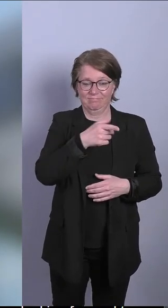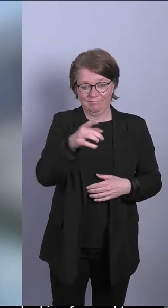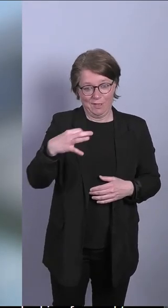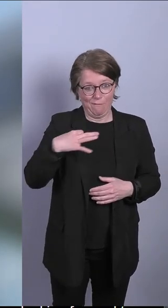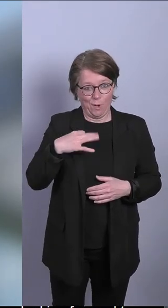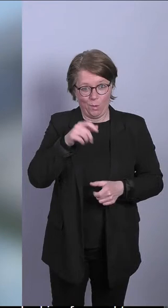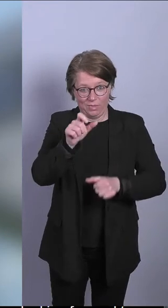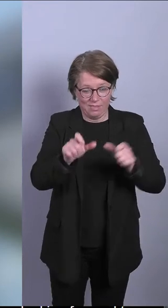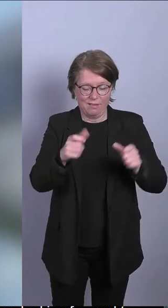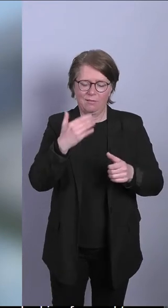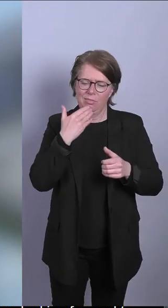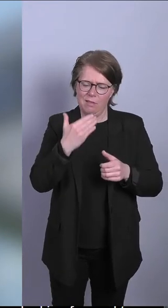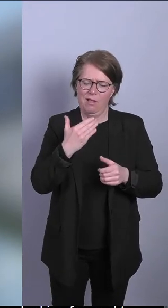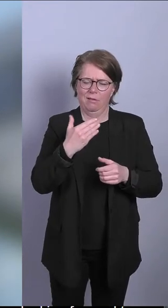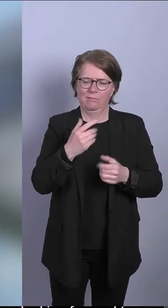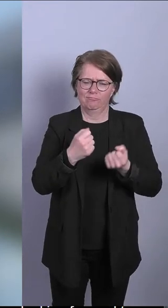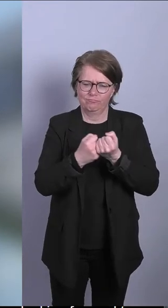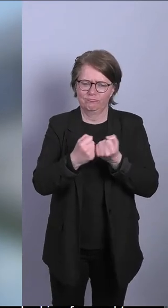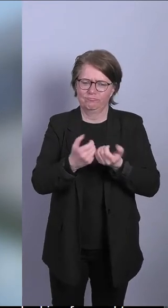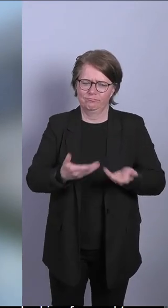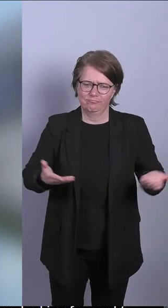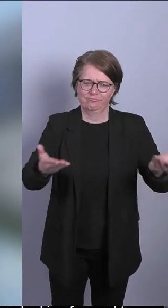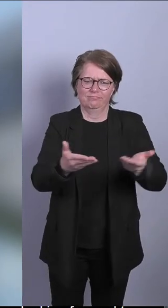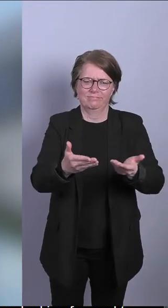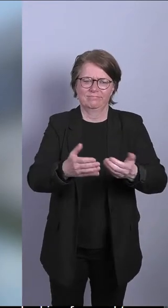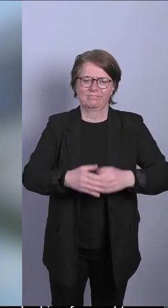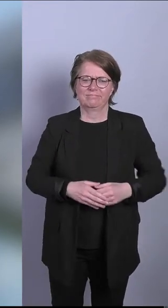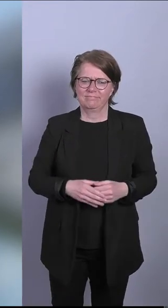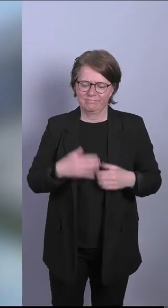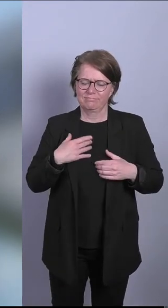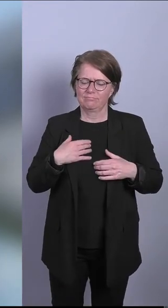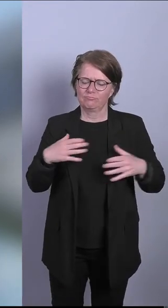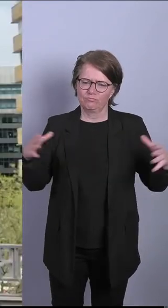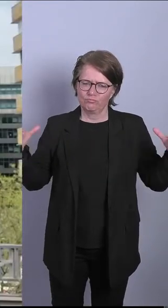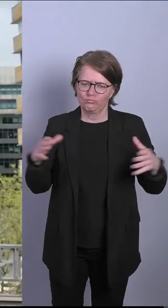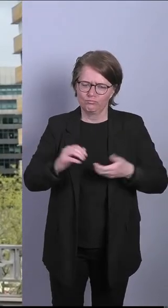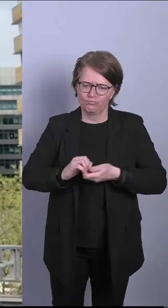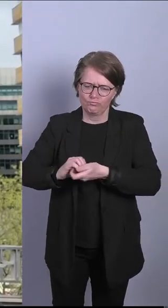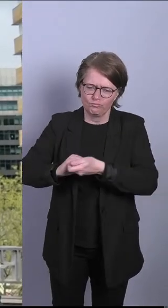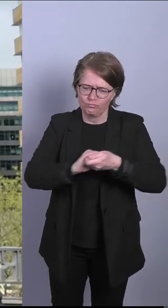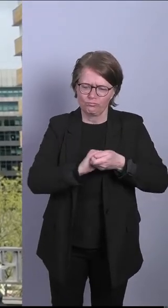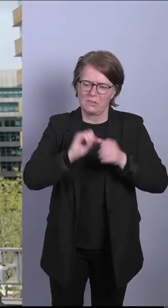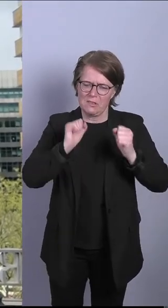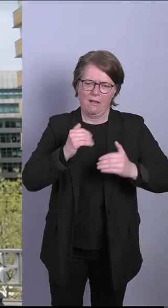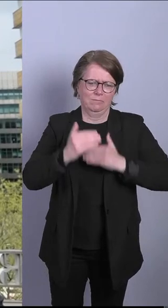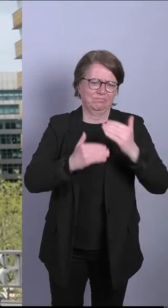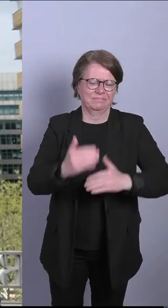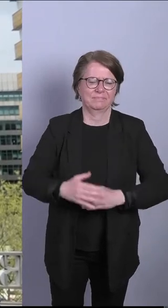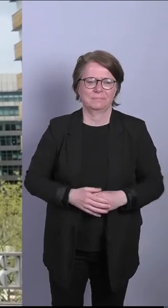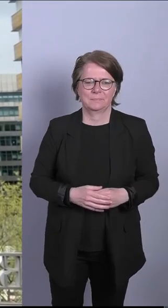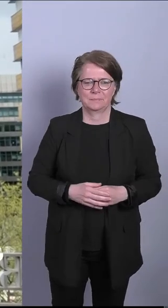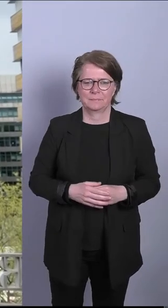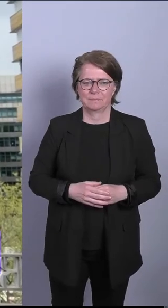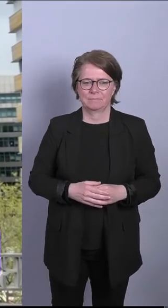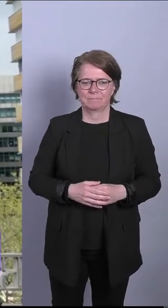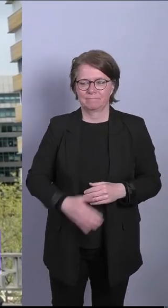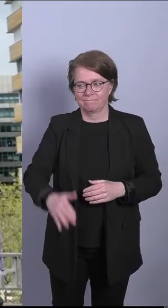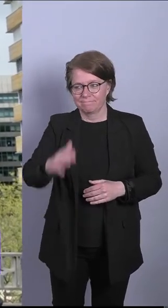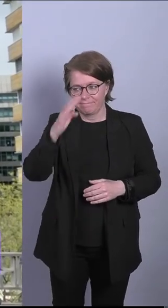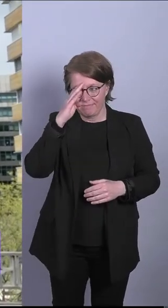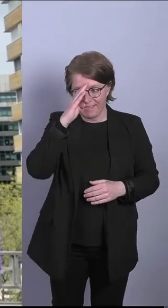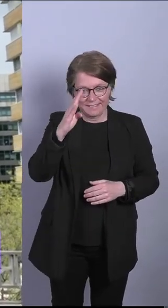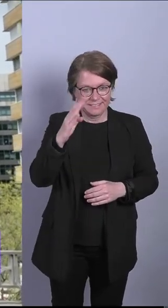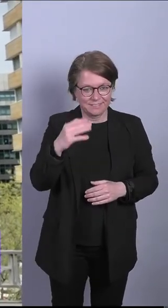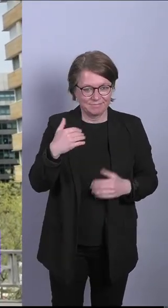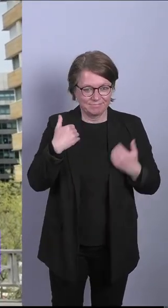so many of you and thank you for your unconditional commitment. Together, we're unbeatable. Liebe Volunteers,